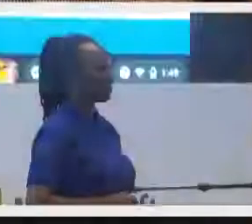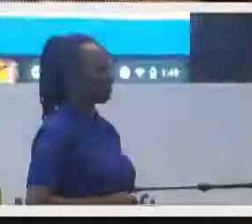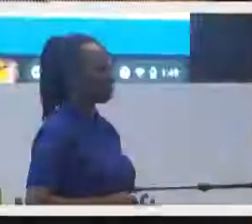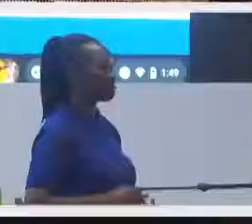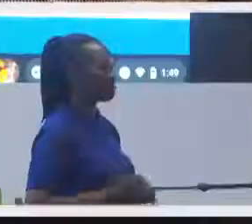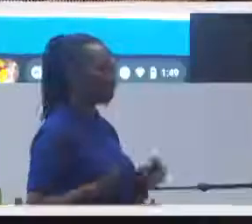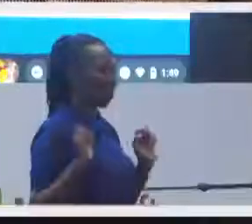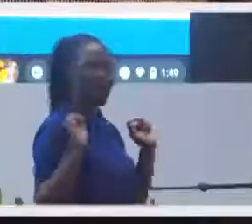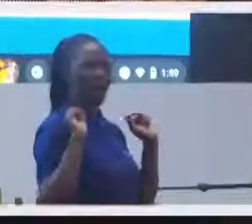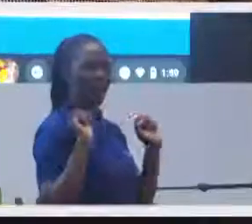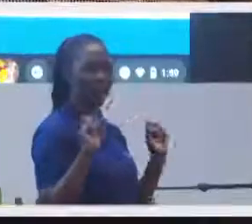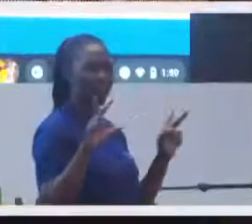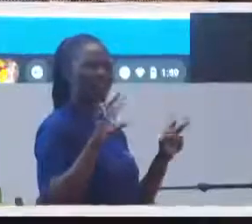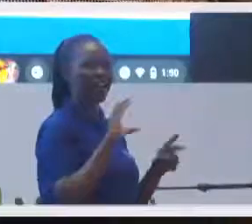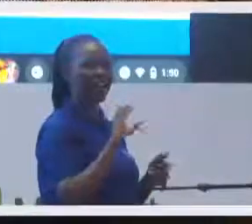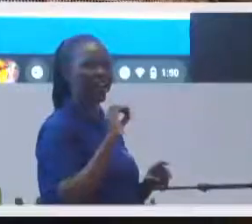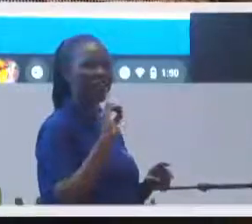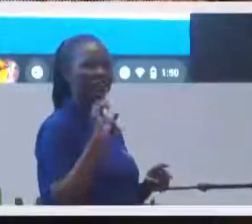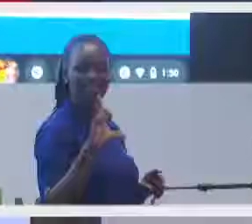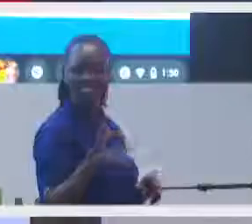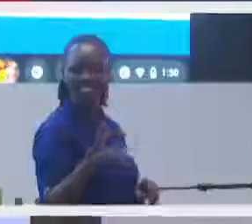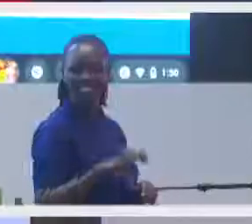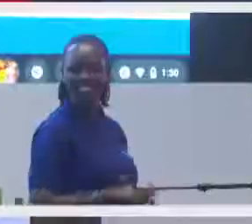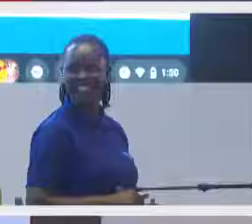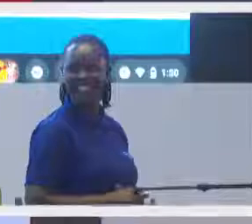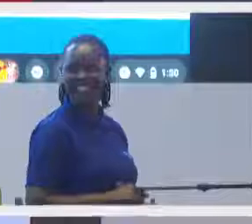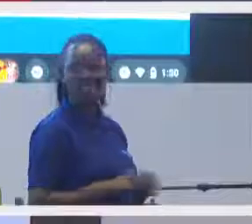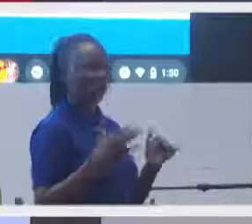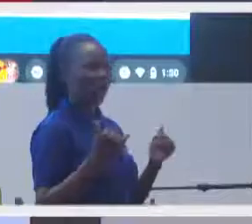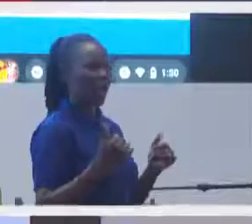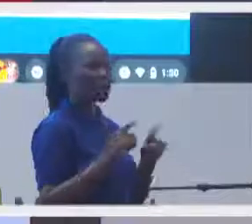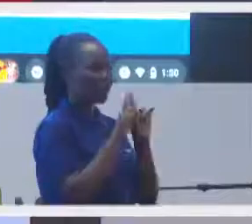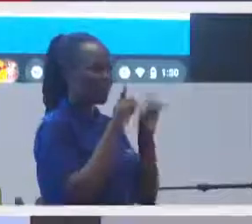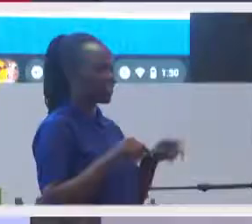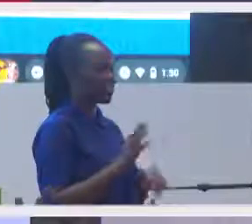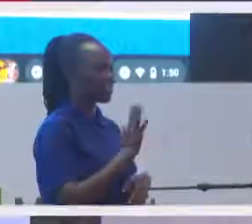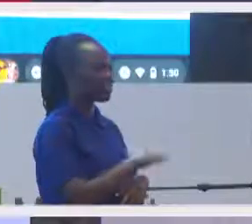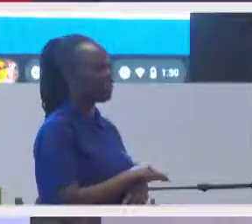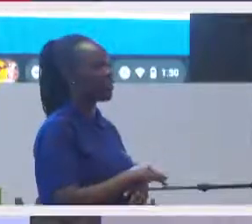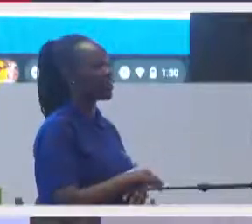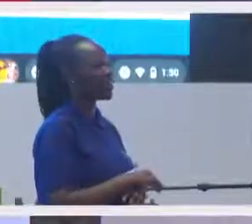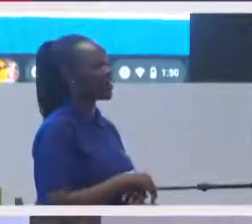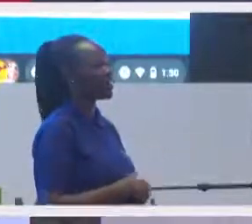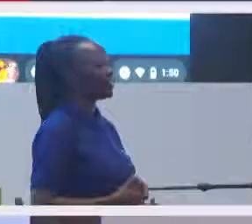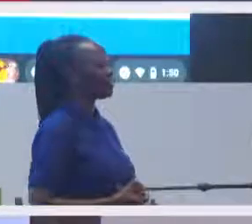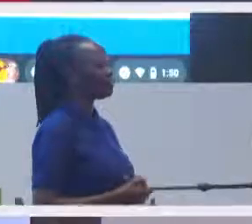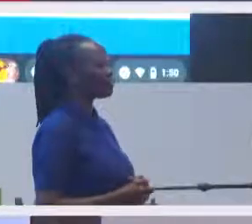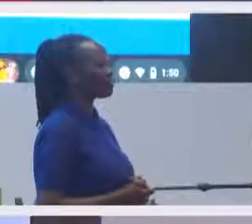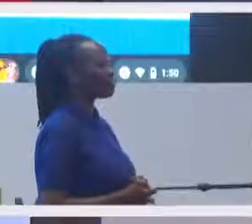Okay, cool. All right, we have the screen back here. So